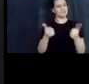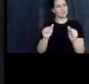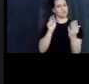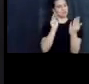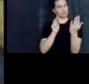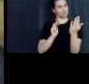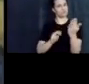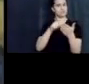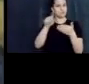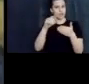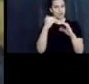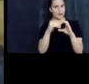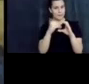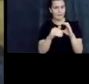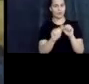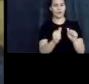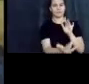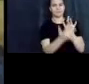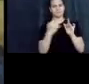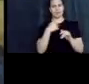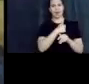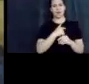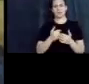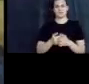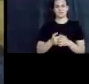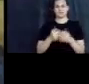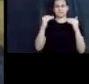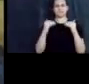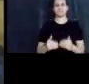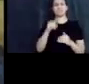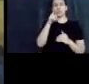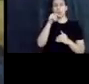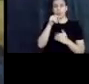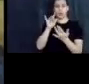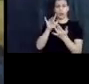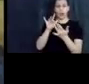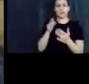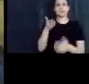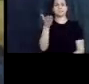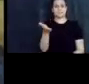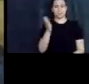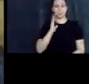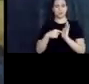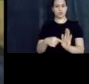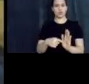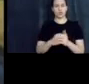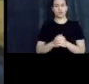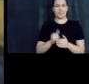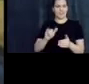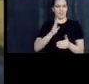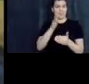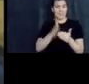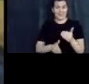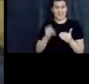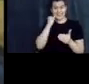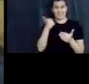that. But here are some good contact numbers. I'm going to go ahead and leave it on this slide, and then this is going to be the end. So if anybody has any questions